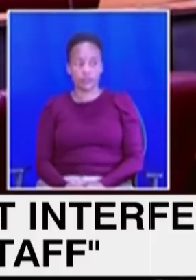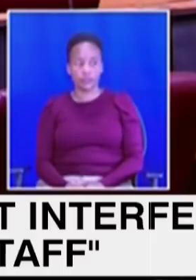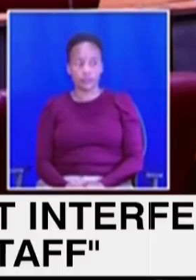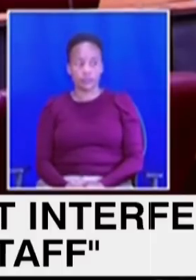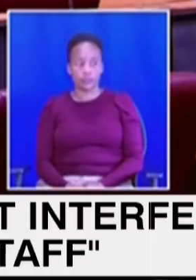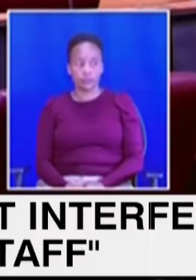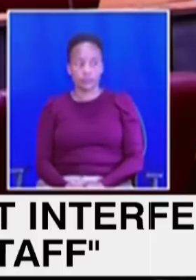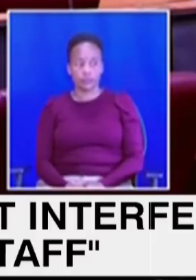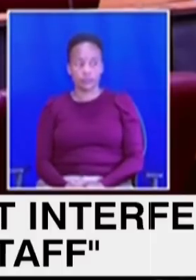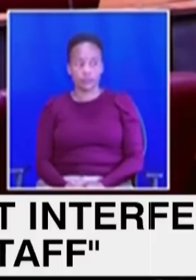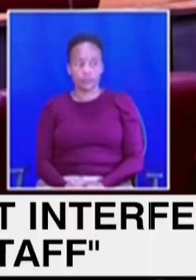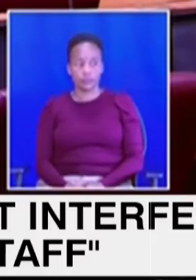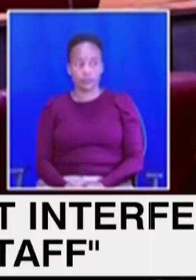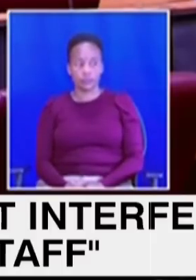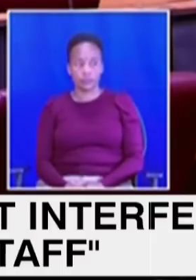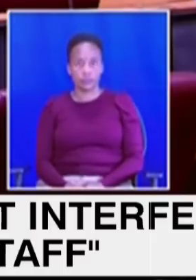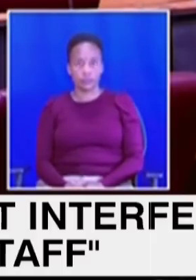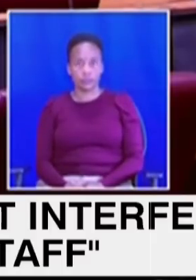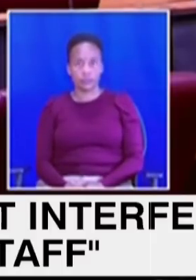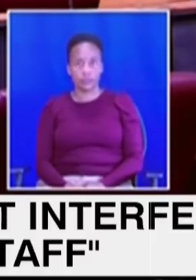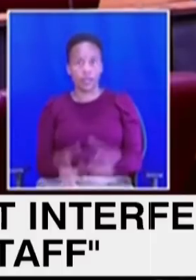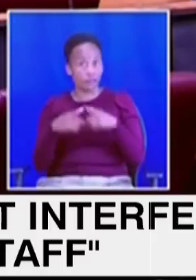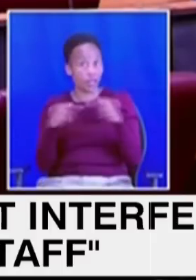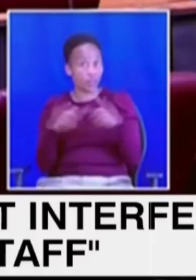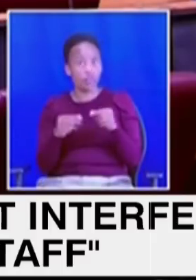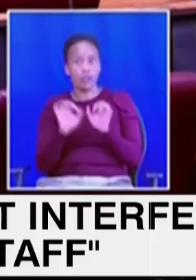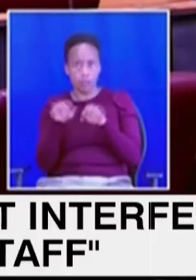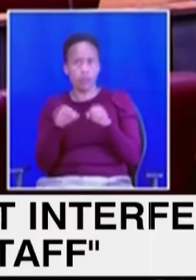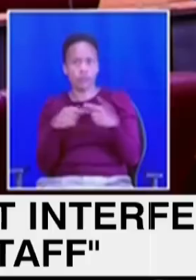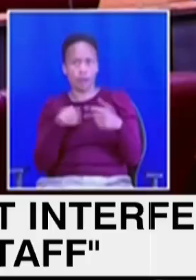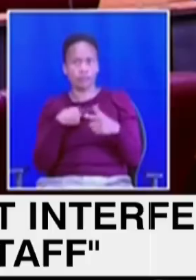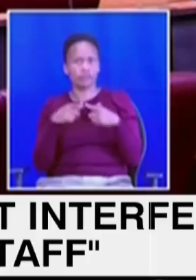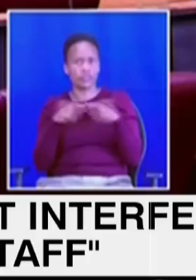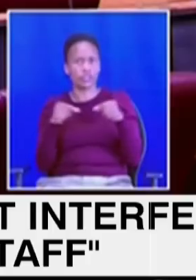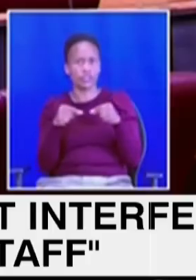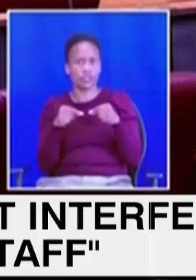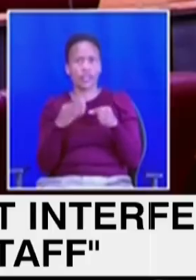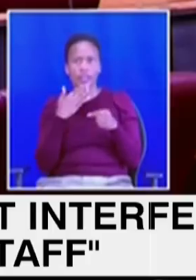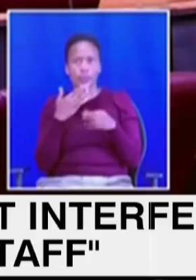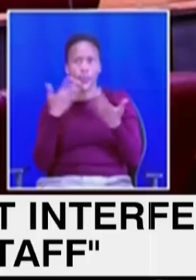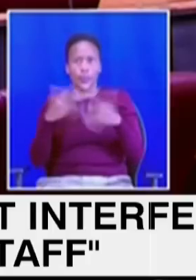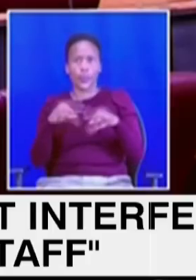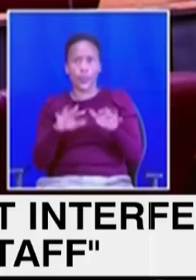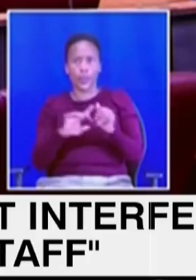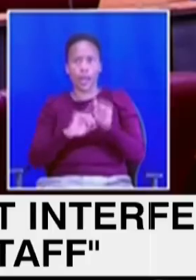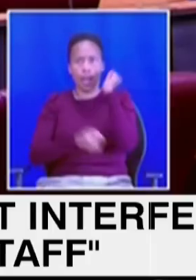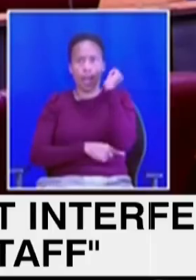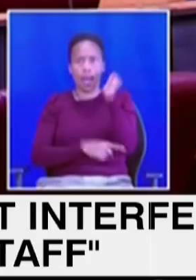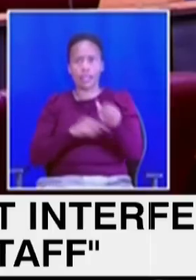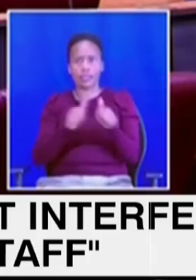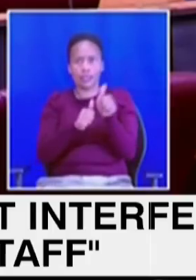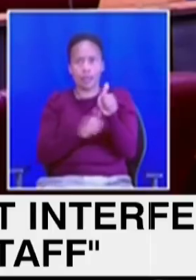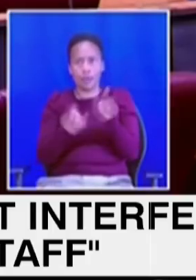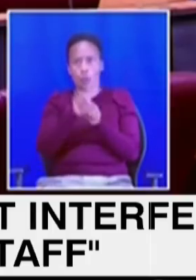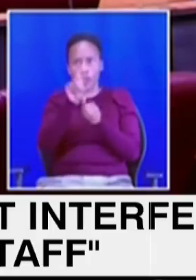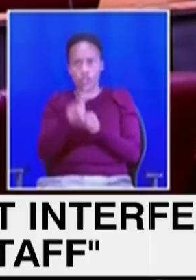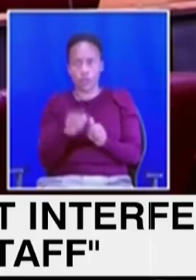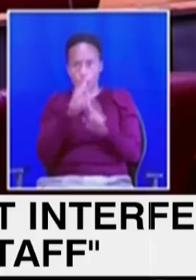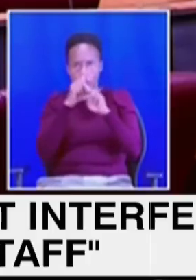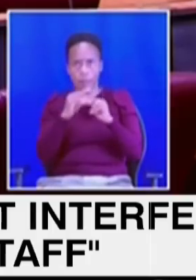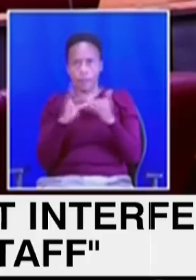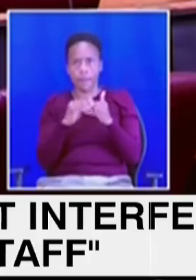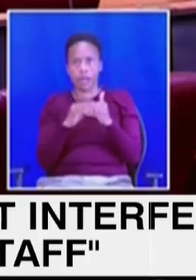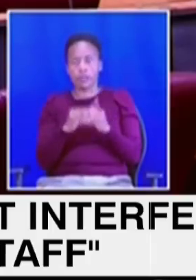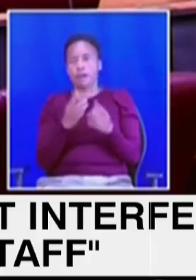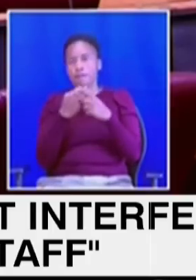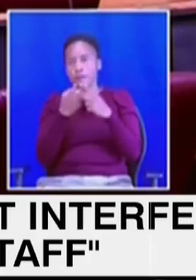Are you done, Deputy President? Yes, I'm done. No, thank you very much. The last supplementary question, honorable members, will come from